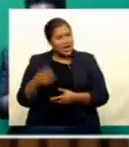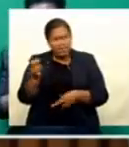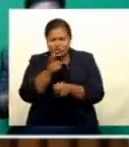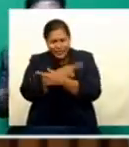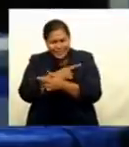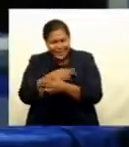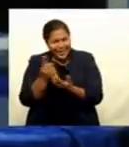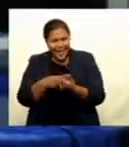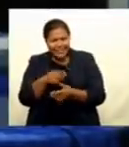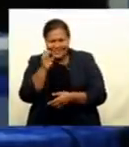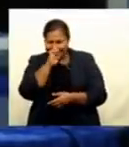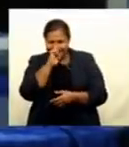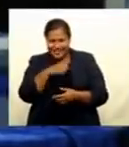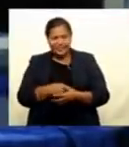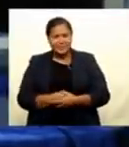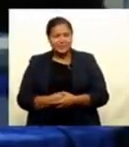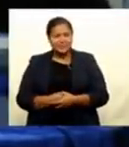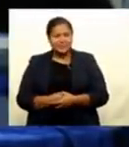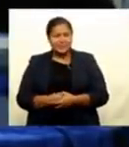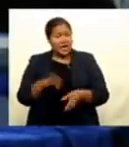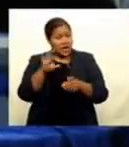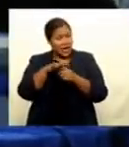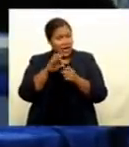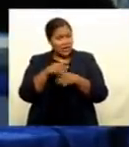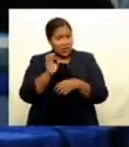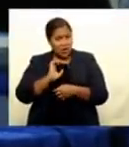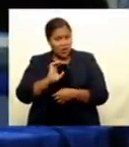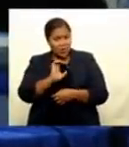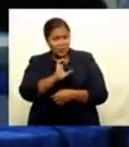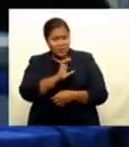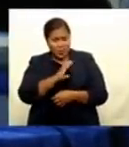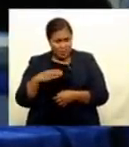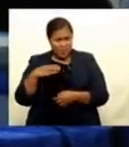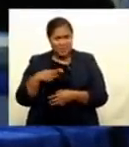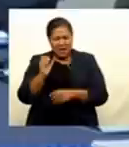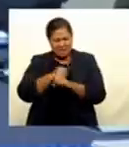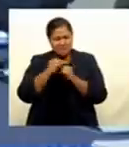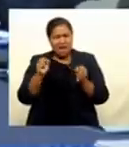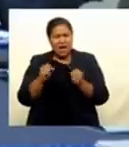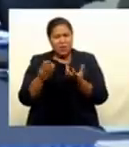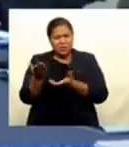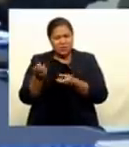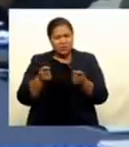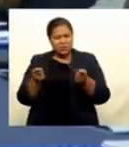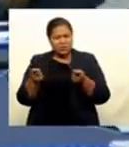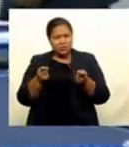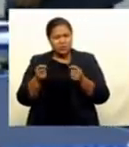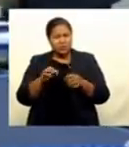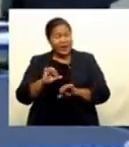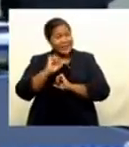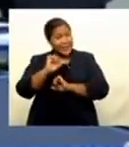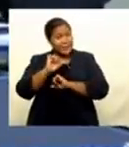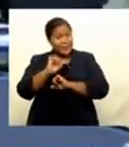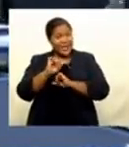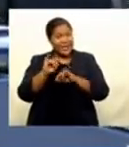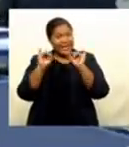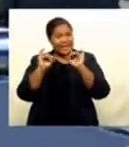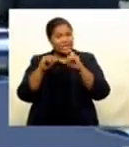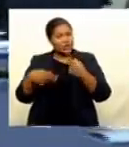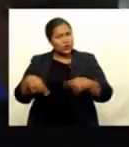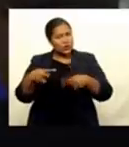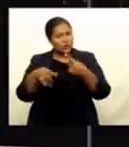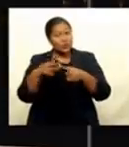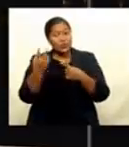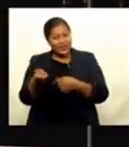ethnicity. The Electoral Commission is now empowered to mediate or arbitrate campaign issue disputes between